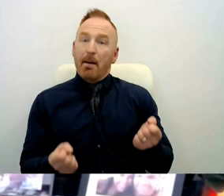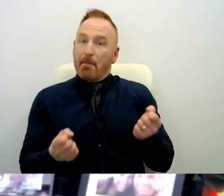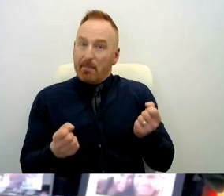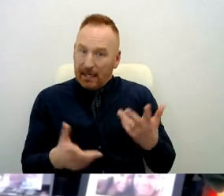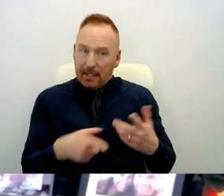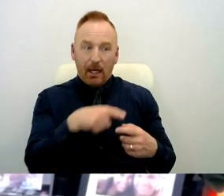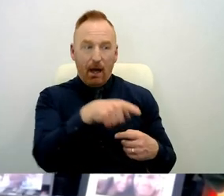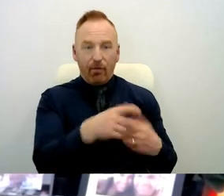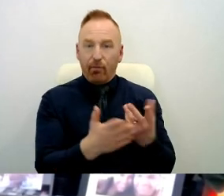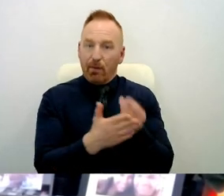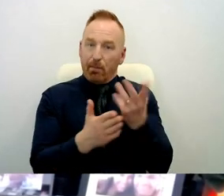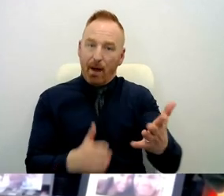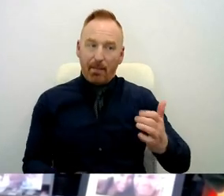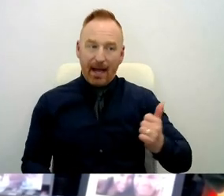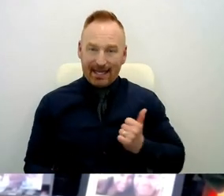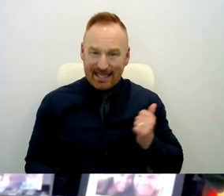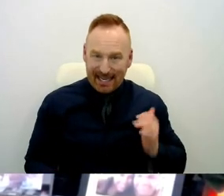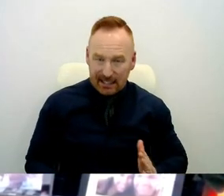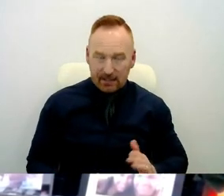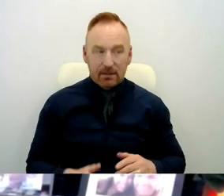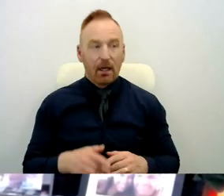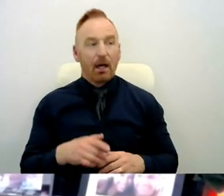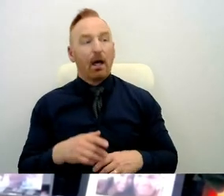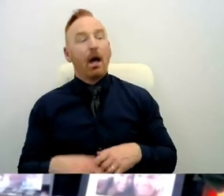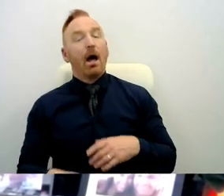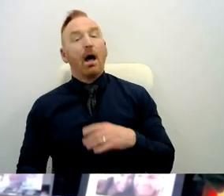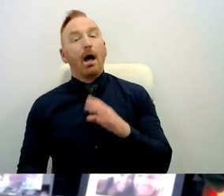Canadian slaveholders and merchants.